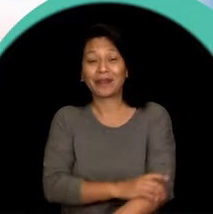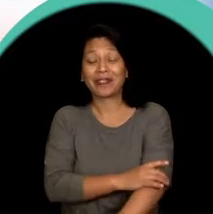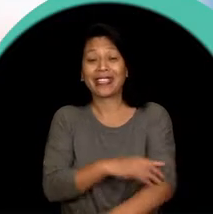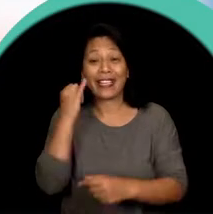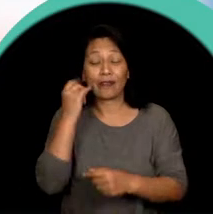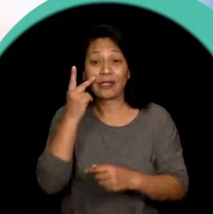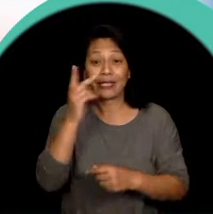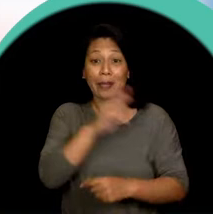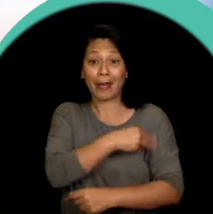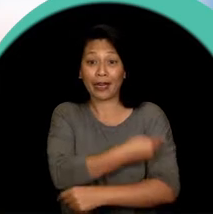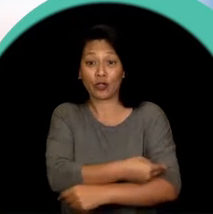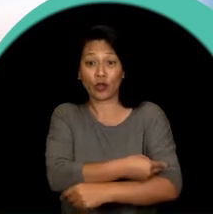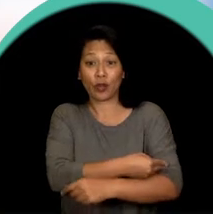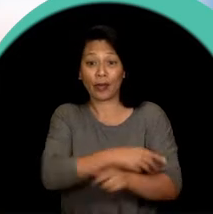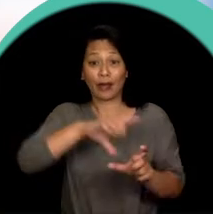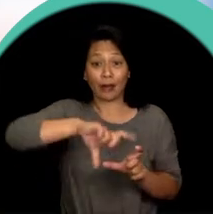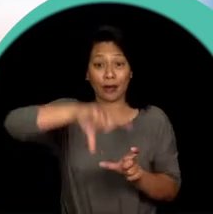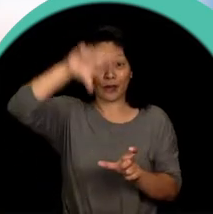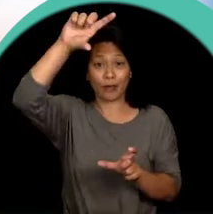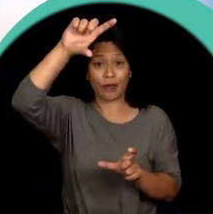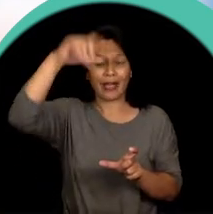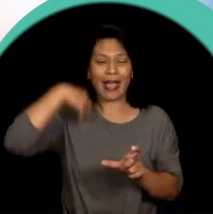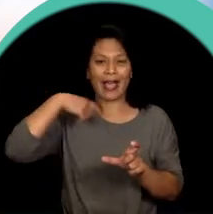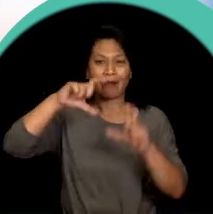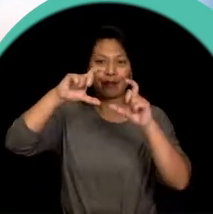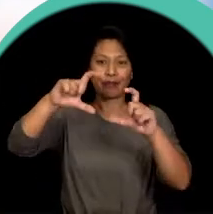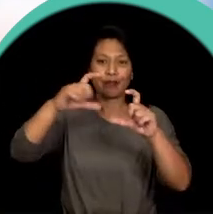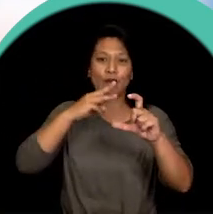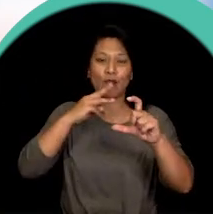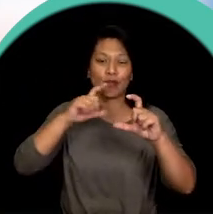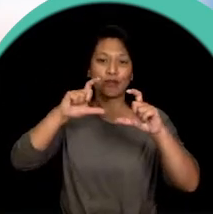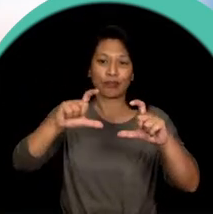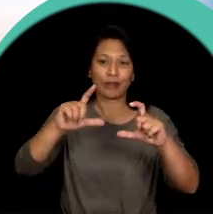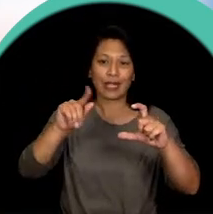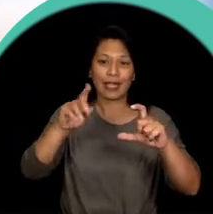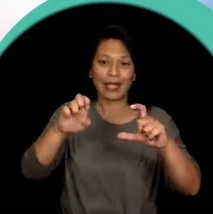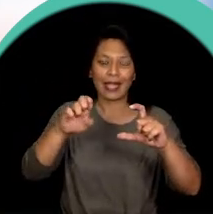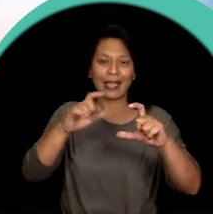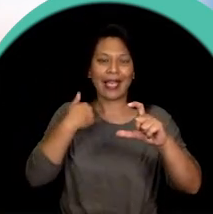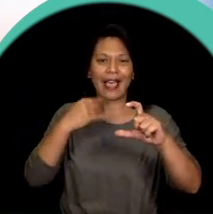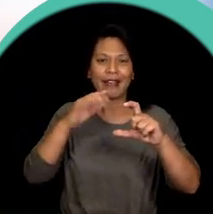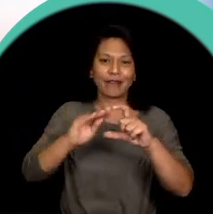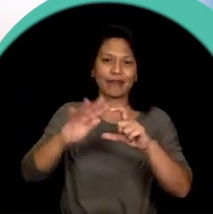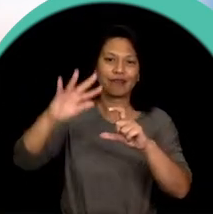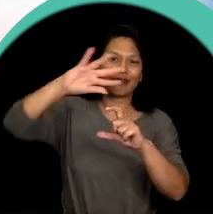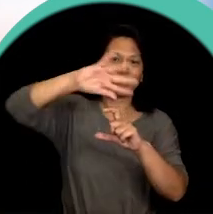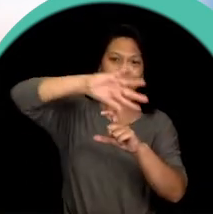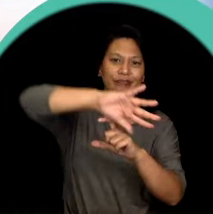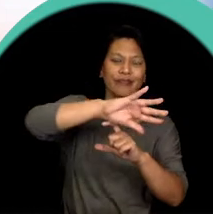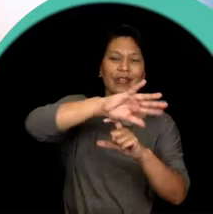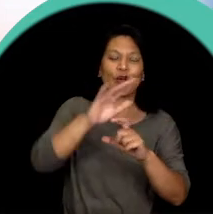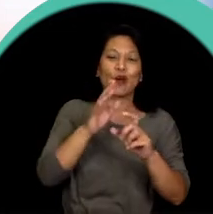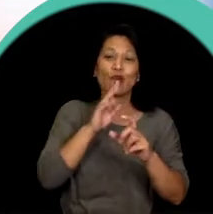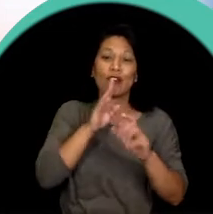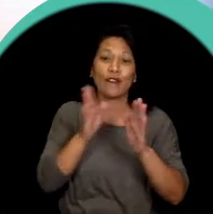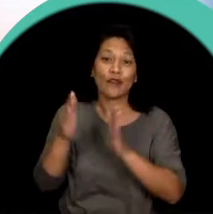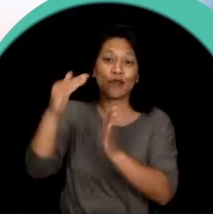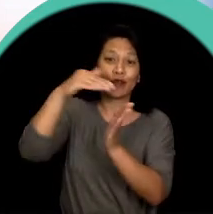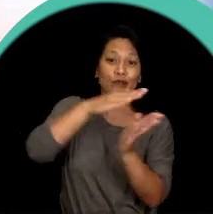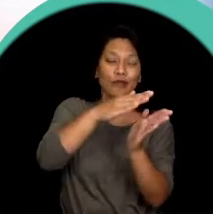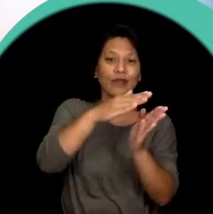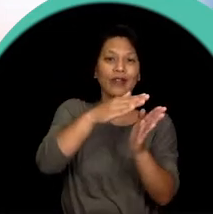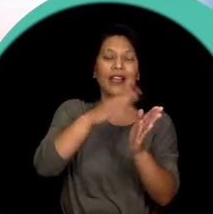my First Nation, the Grand Rapids First Nation, is sort of right in the middle. We're known as the Swampy Cree people. That's our dialect of